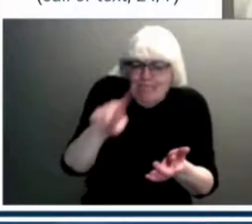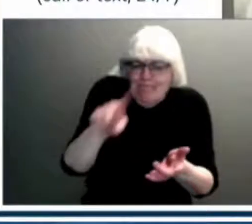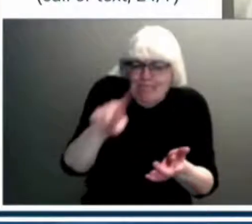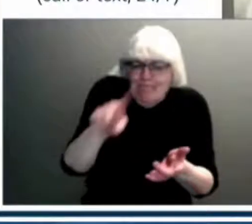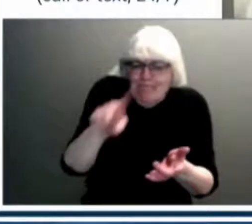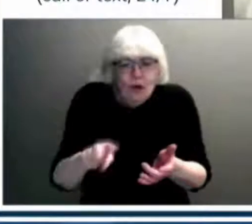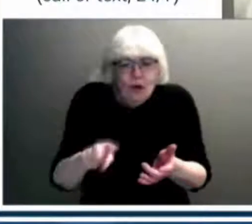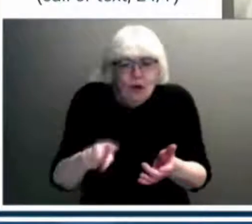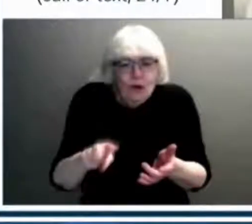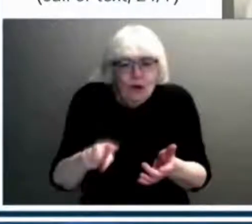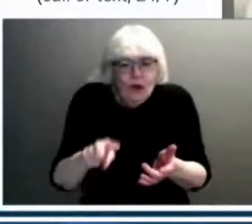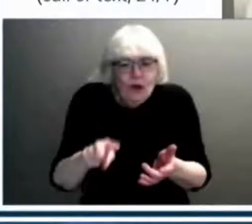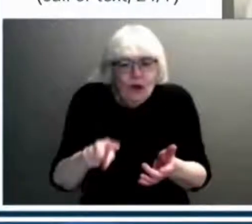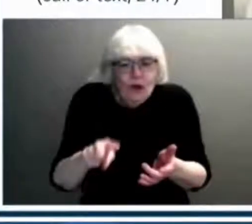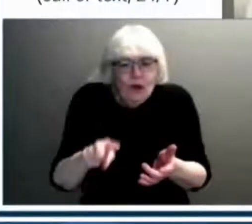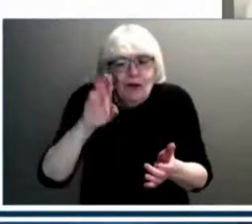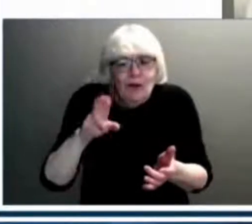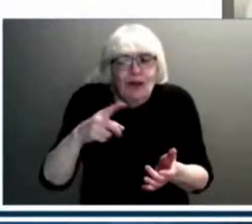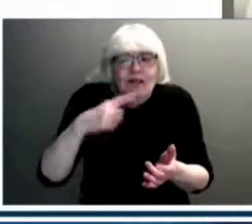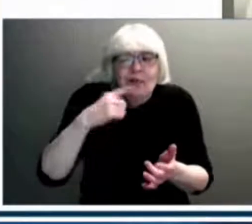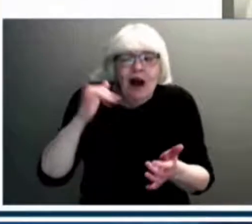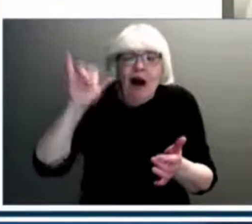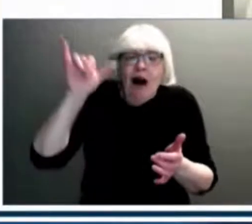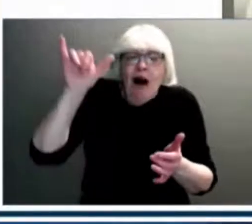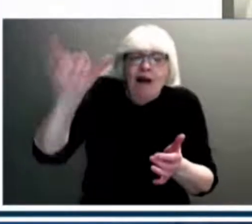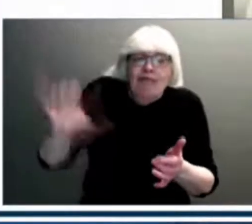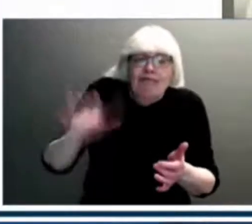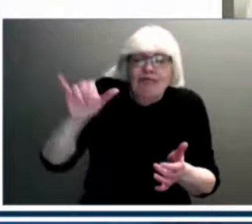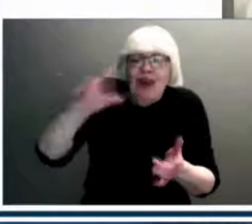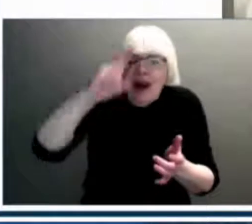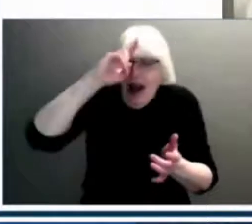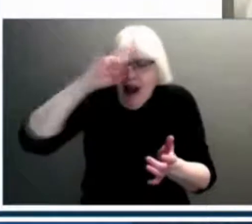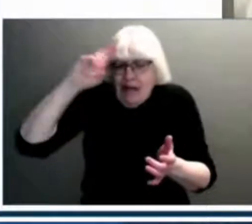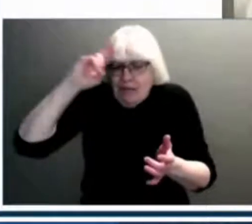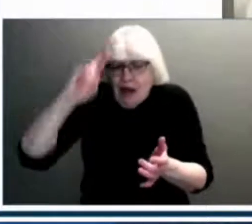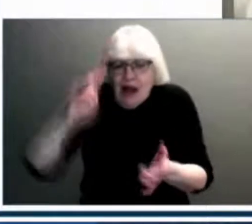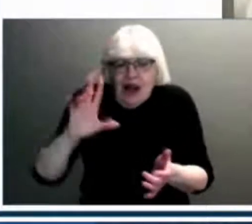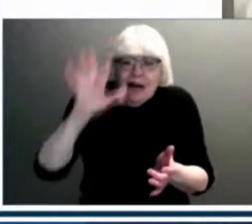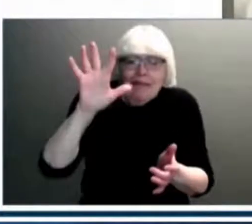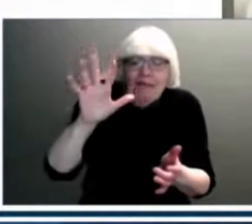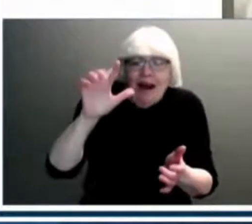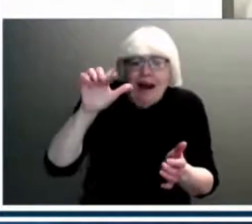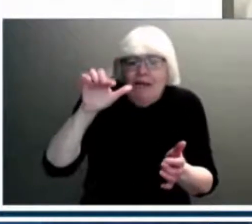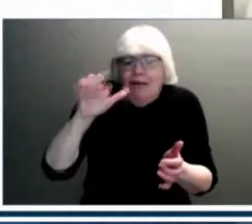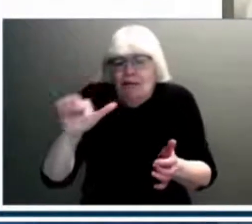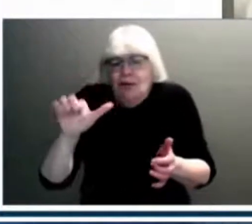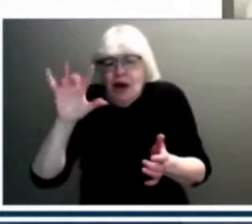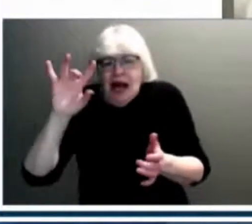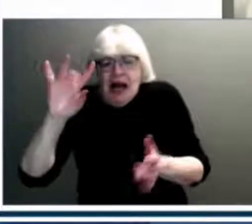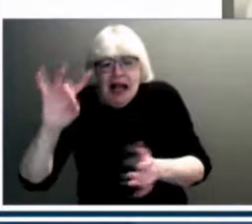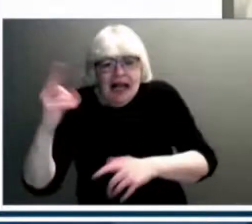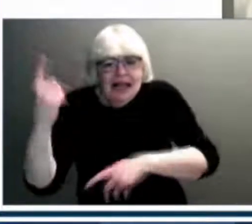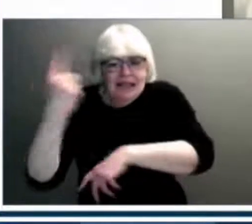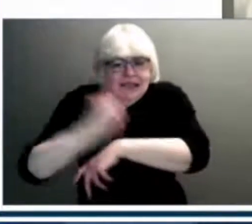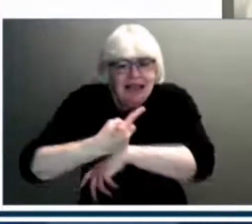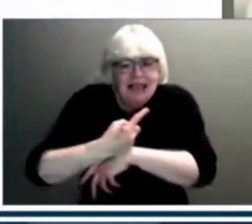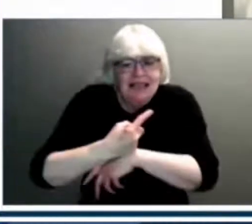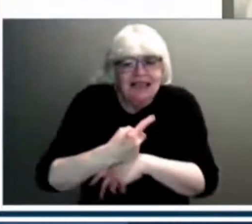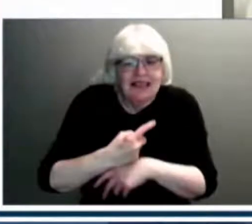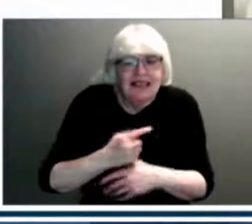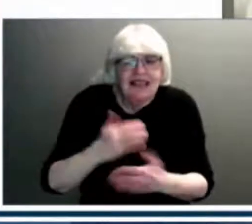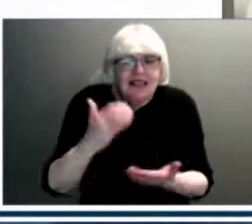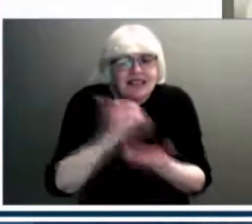days. Can we get a sense, are the people who are just coming in for a day or two, are they younger,